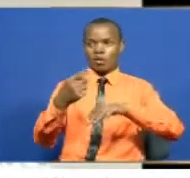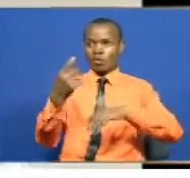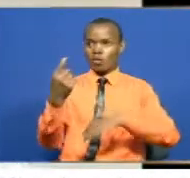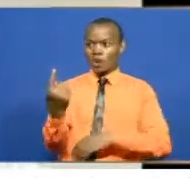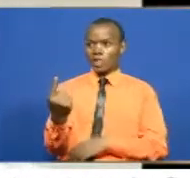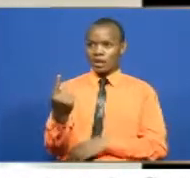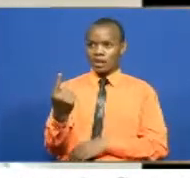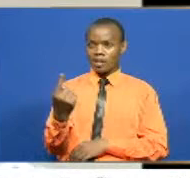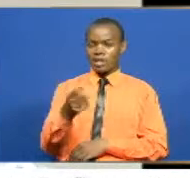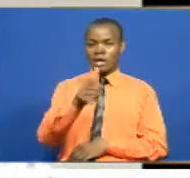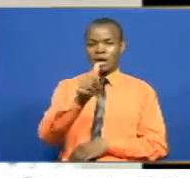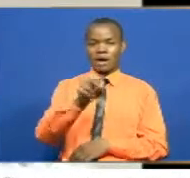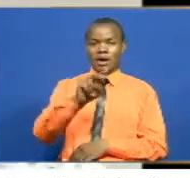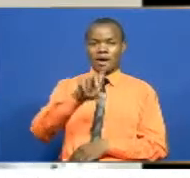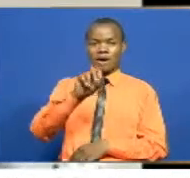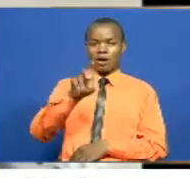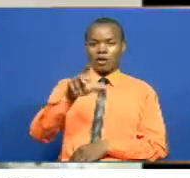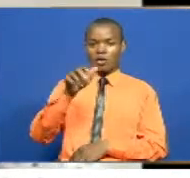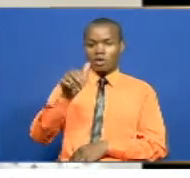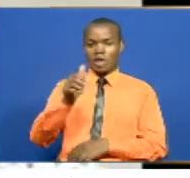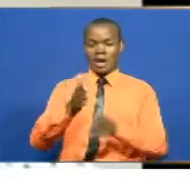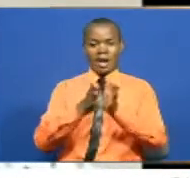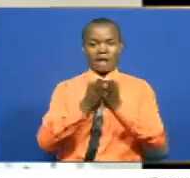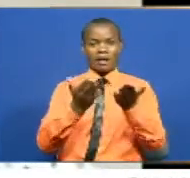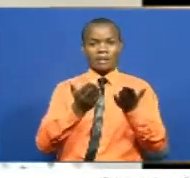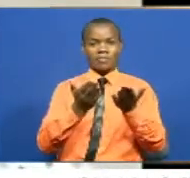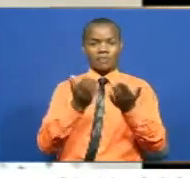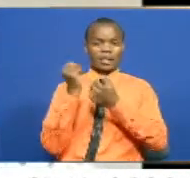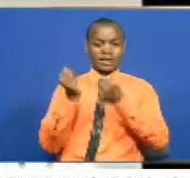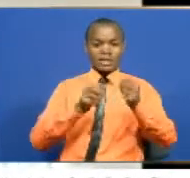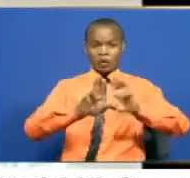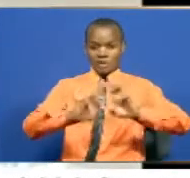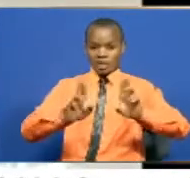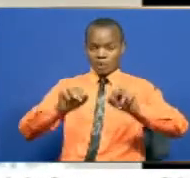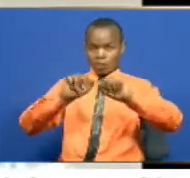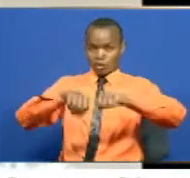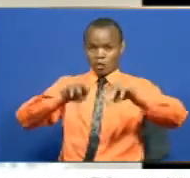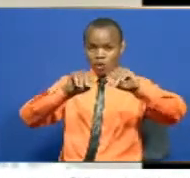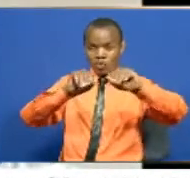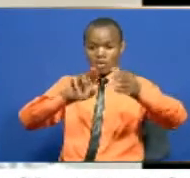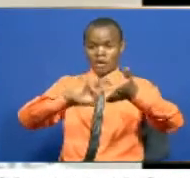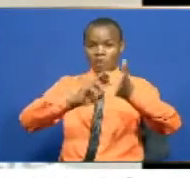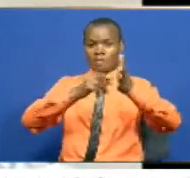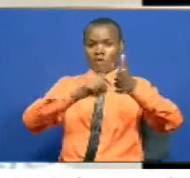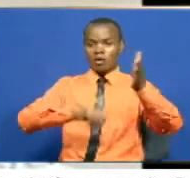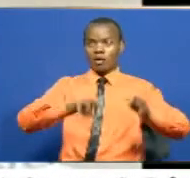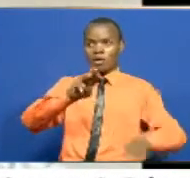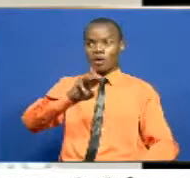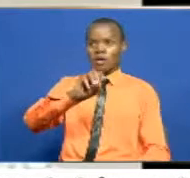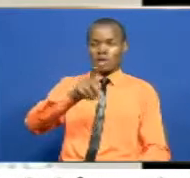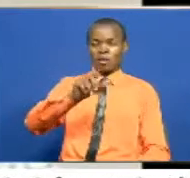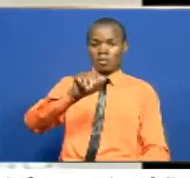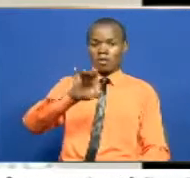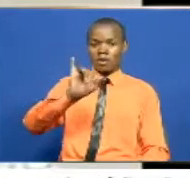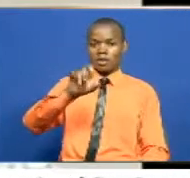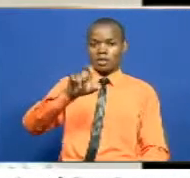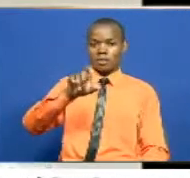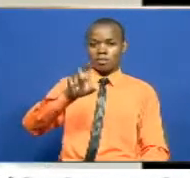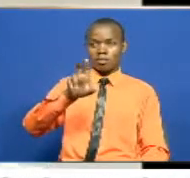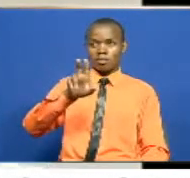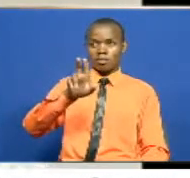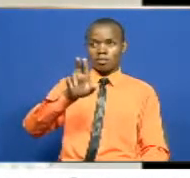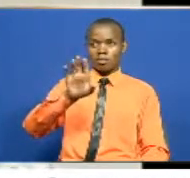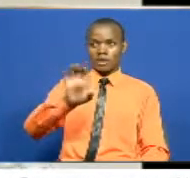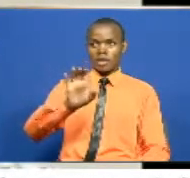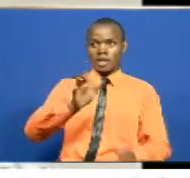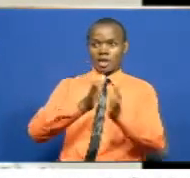Angola and Senegal, they are favorite to qualify for the AfroBasket. That means Mozambique and Kenya will have to play each other